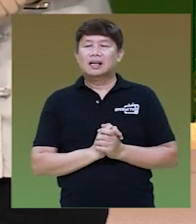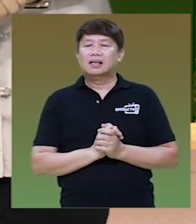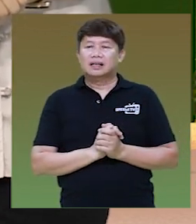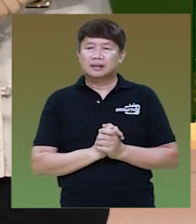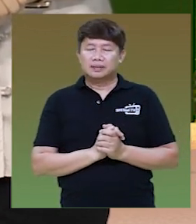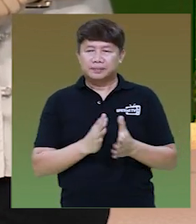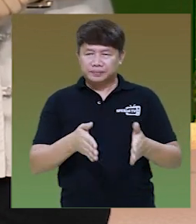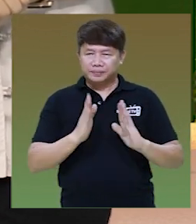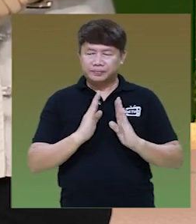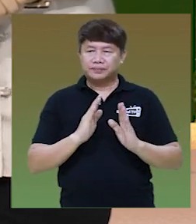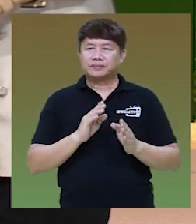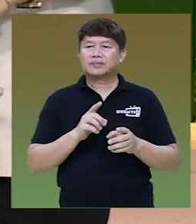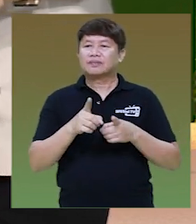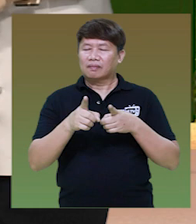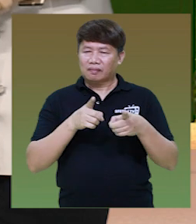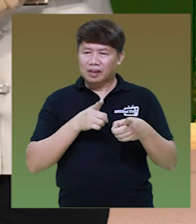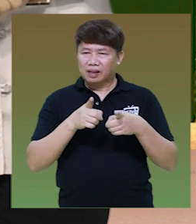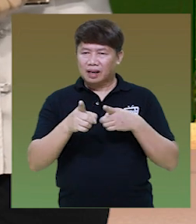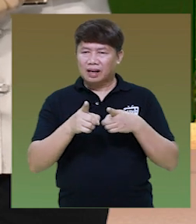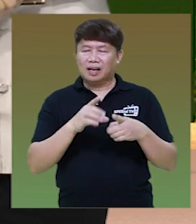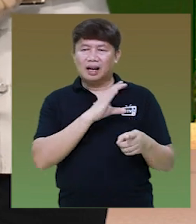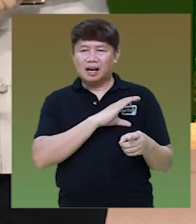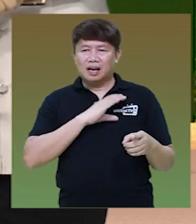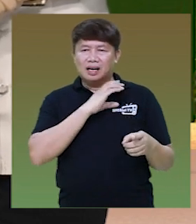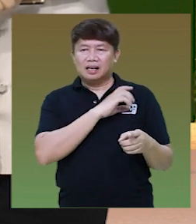character traits are once more.